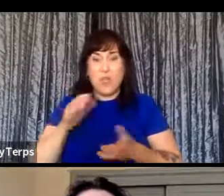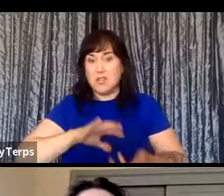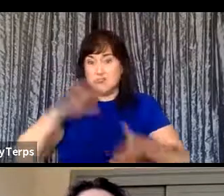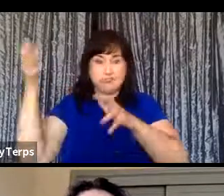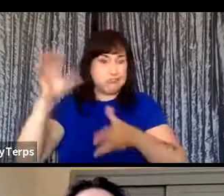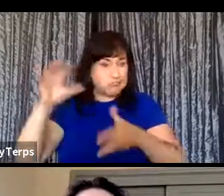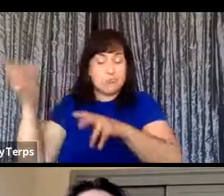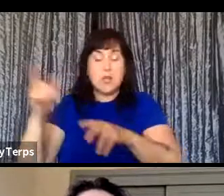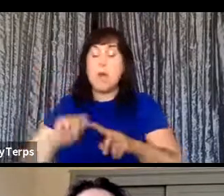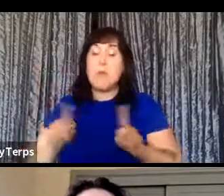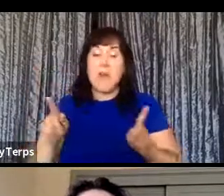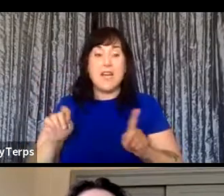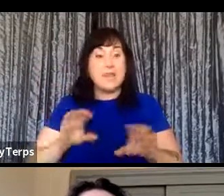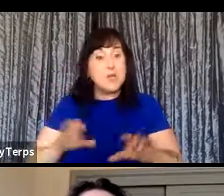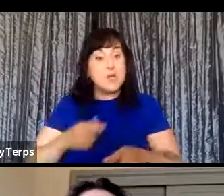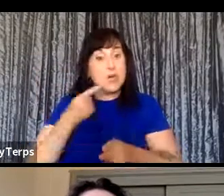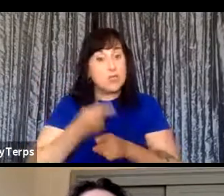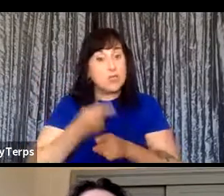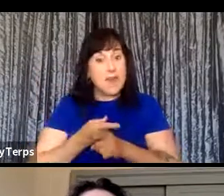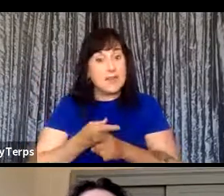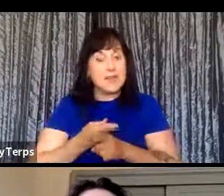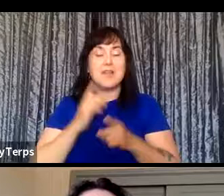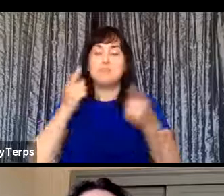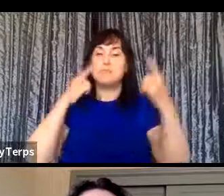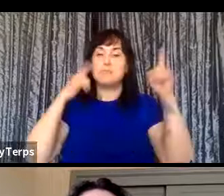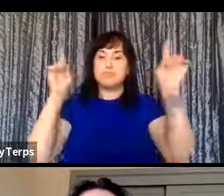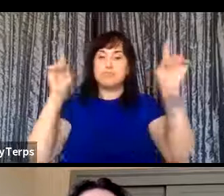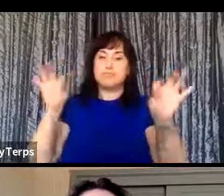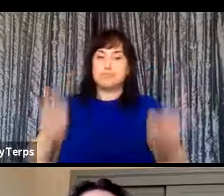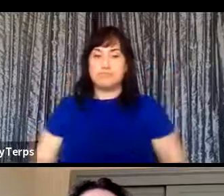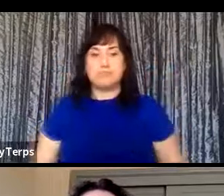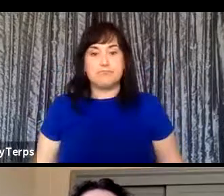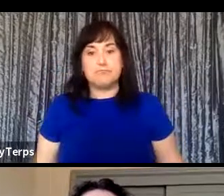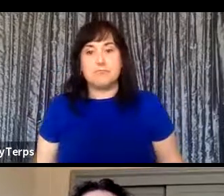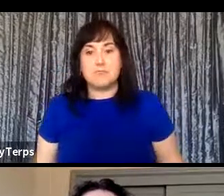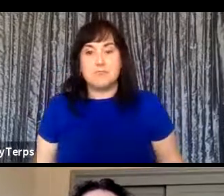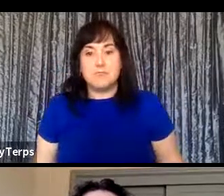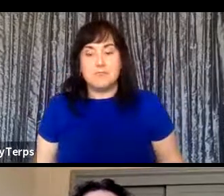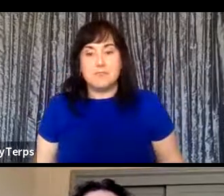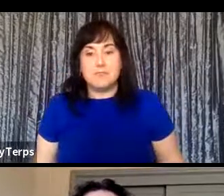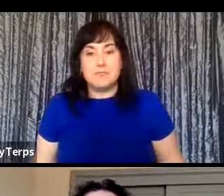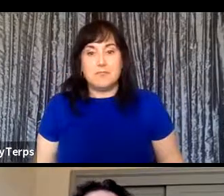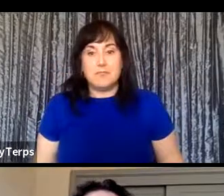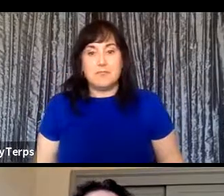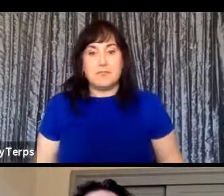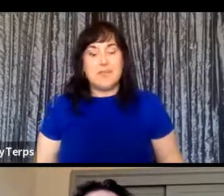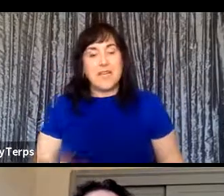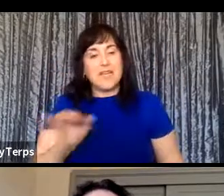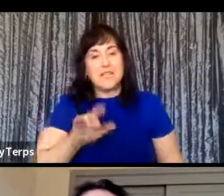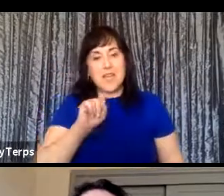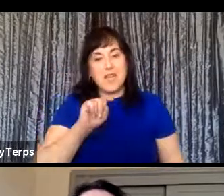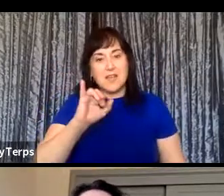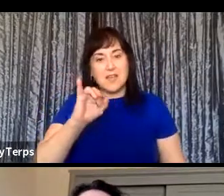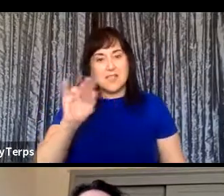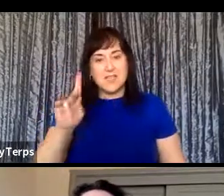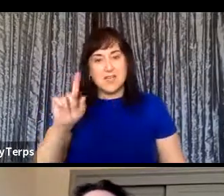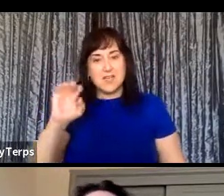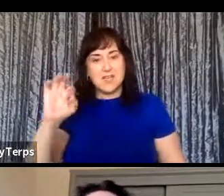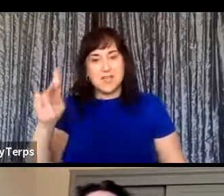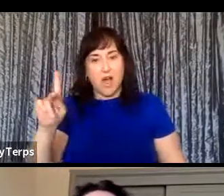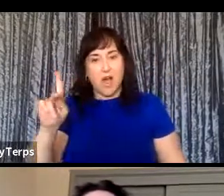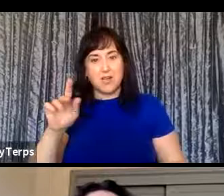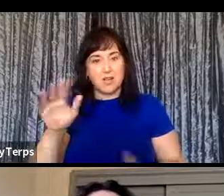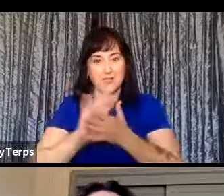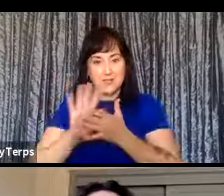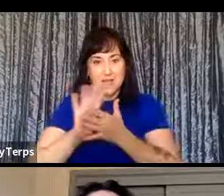But if we add it in the right way, it's going to work perfectly. It's going to work perfectly. It's almost like a TikTok video. I don't know if any of you guys out there watch